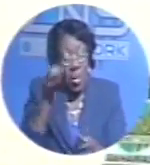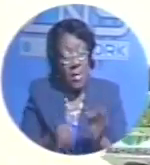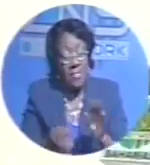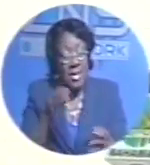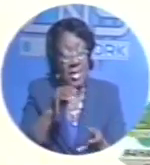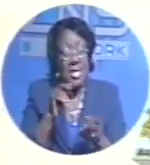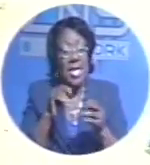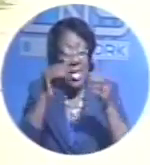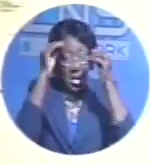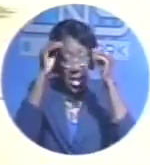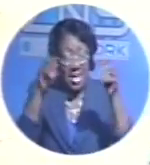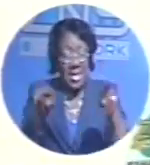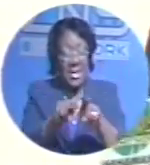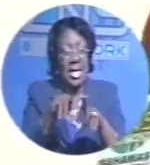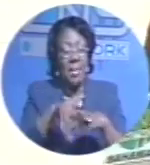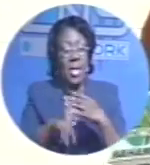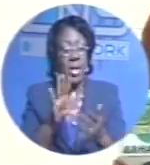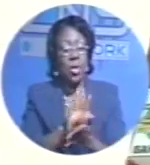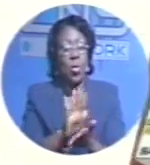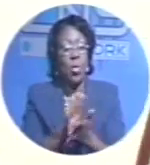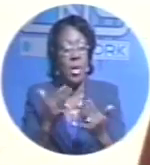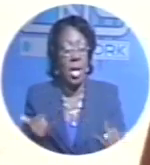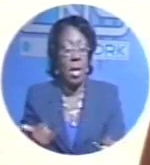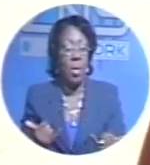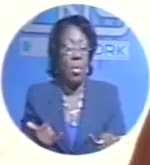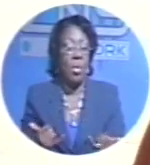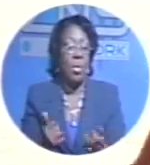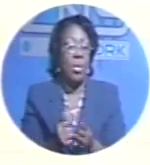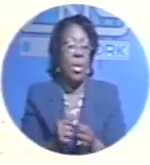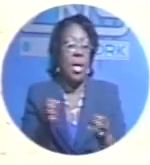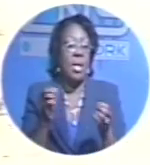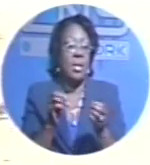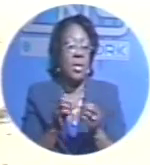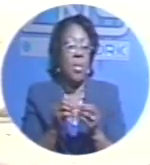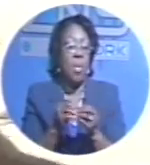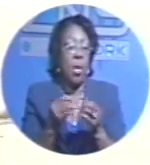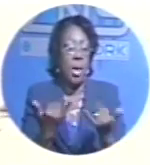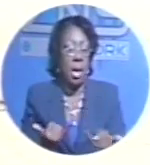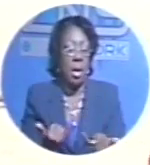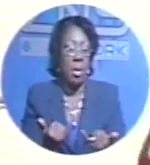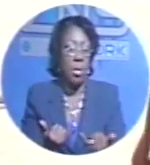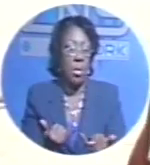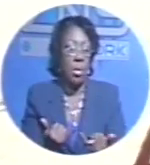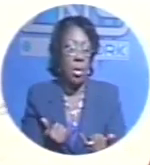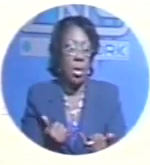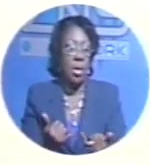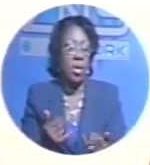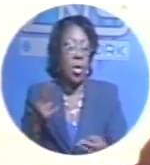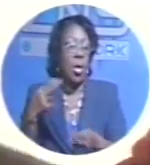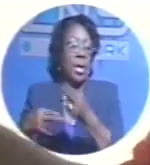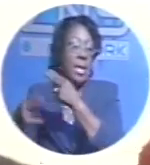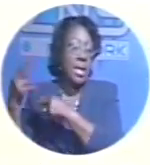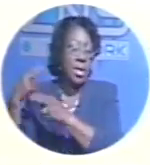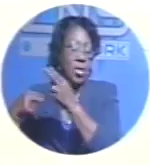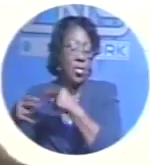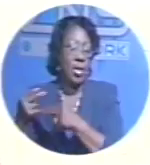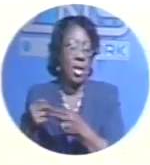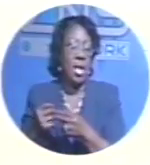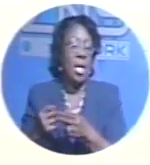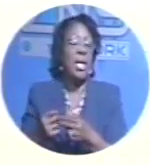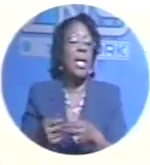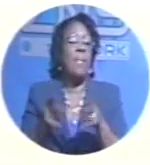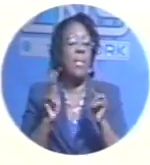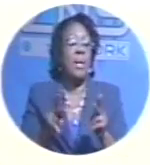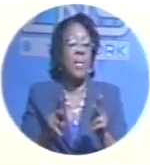should be. Yeah, they should be, you know what I mean? And even more so now that we come from there to now, there's so much stuff that went down in history that a lot of people need to